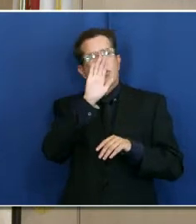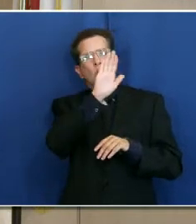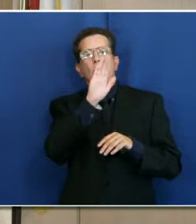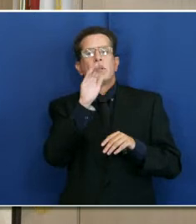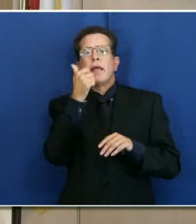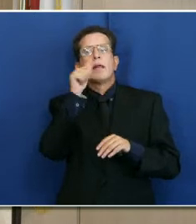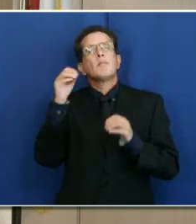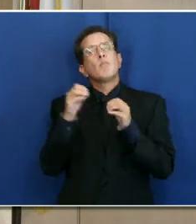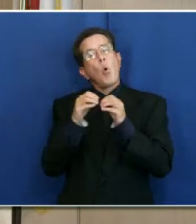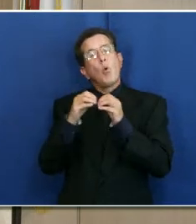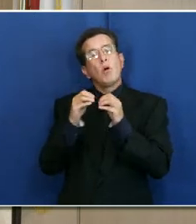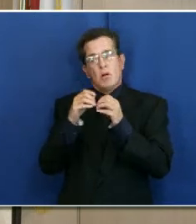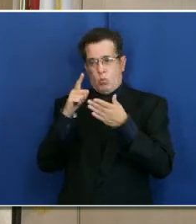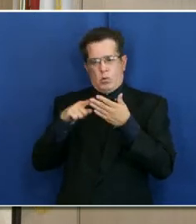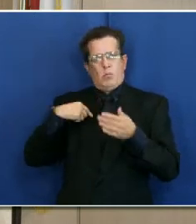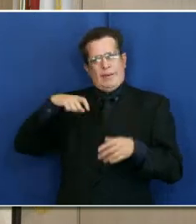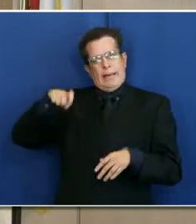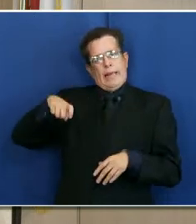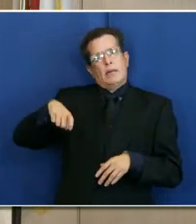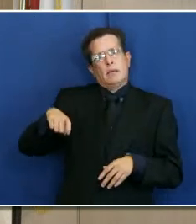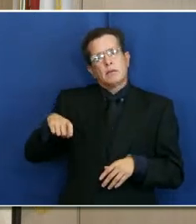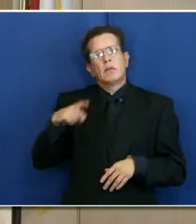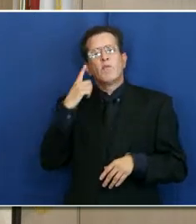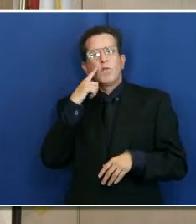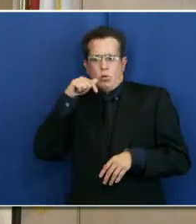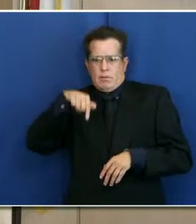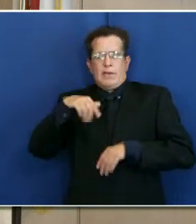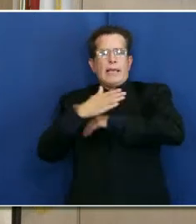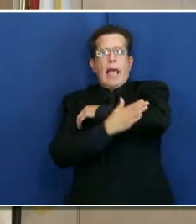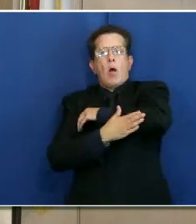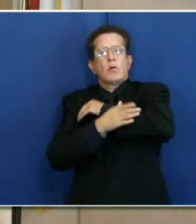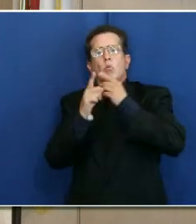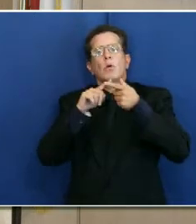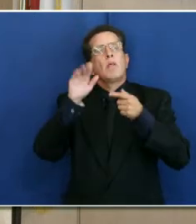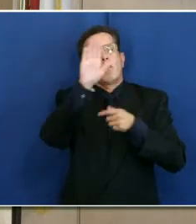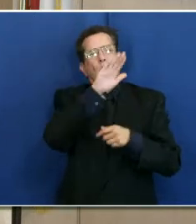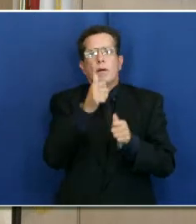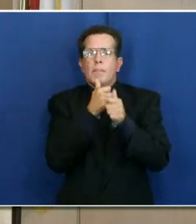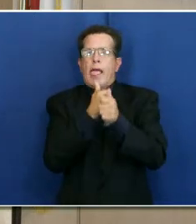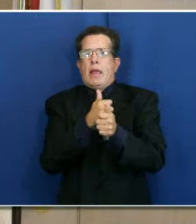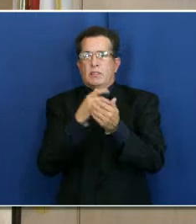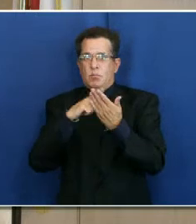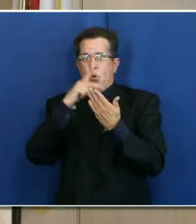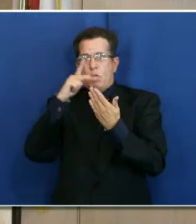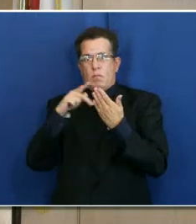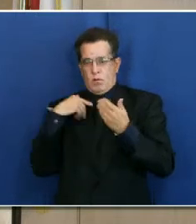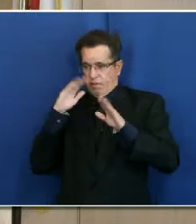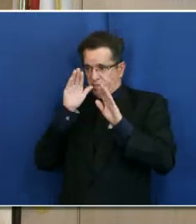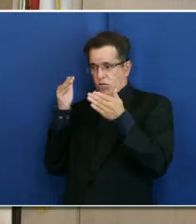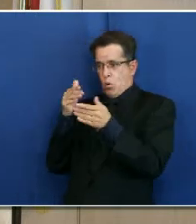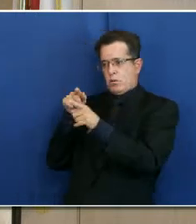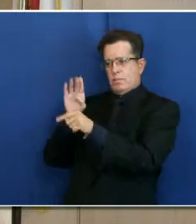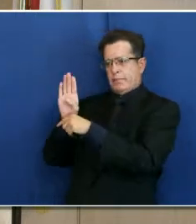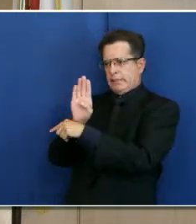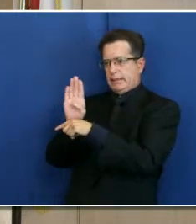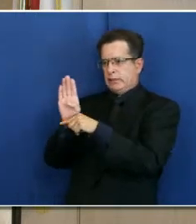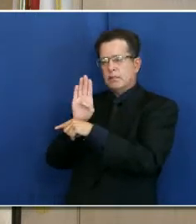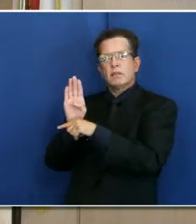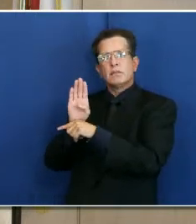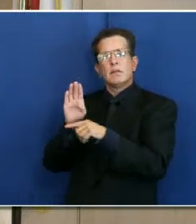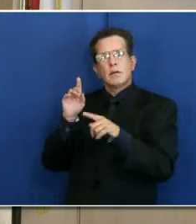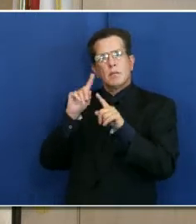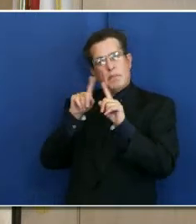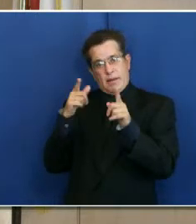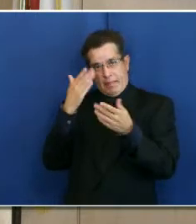else you think needs to be done. Generally, the county's compliance program, I think, has focused on businesses rather than individuals. Do you